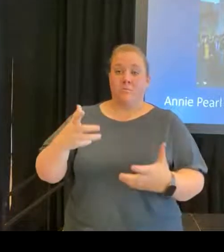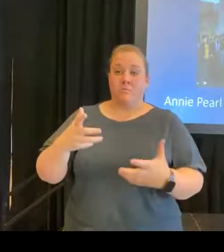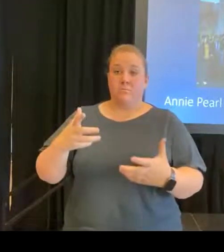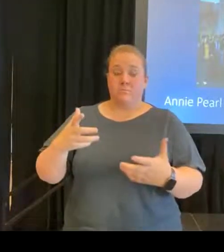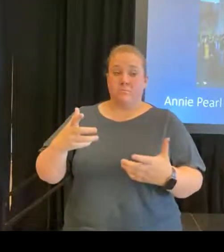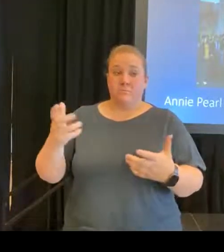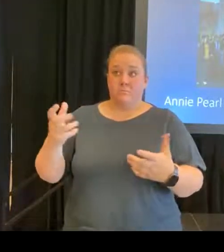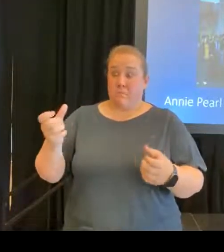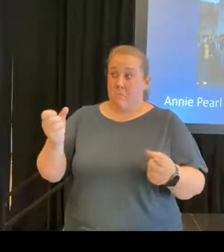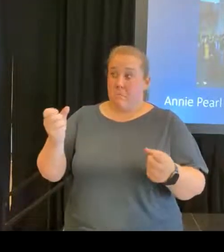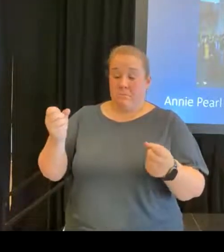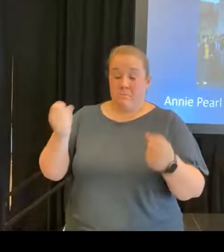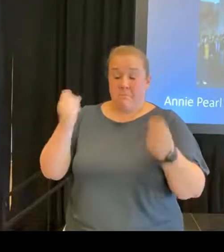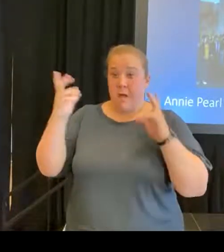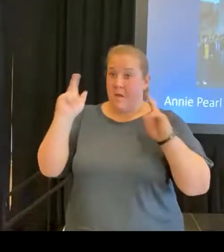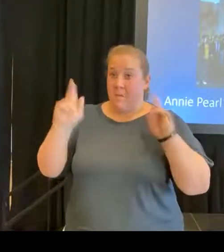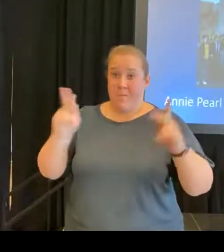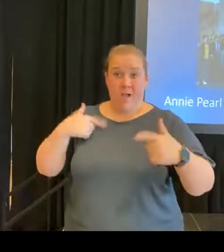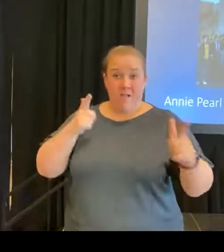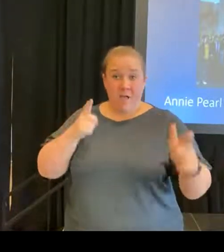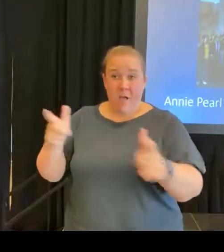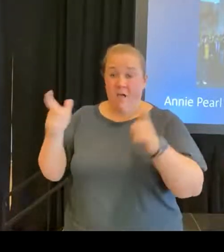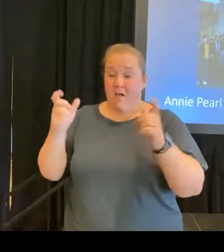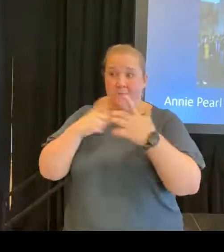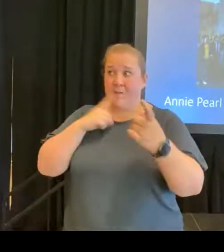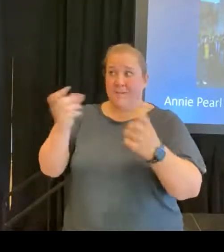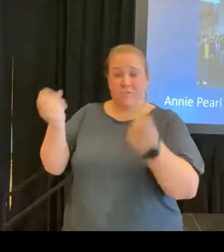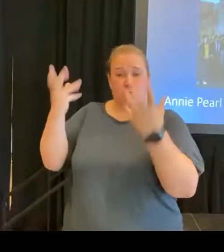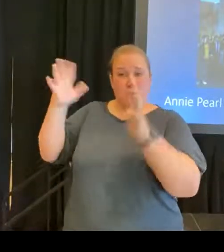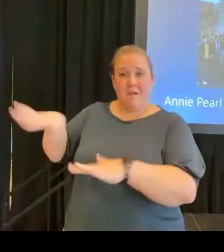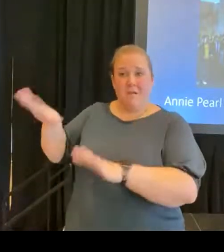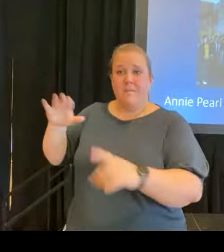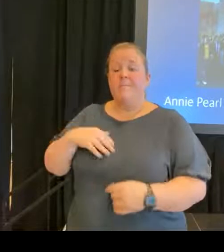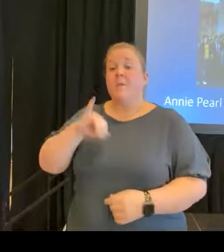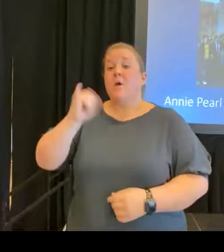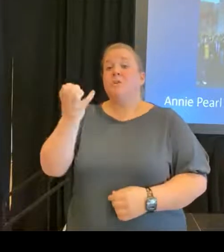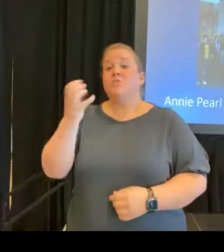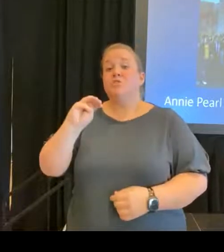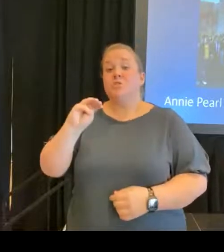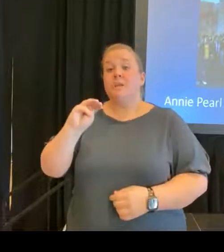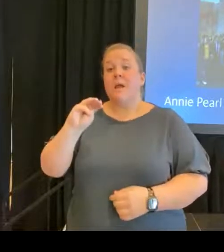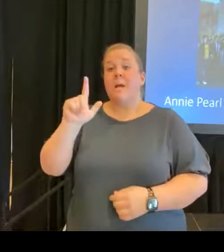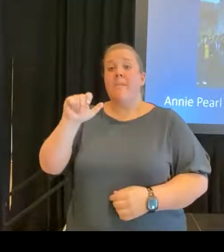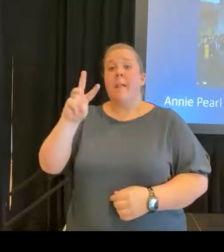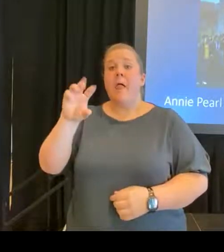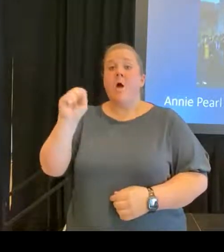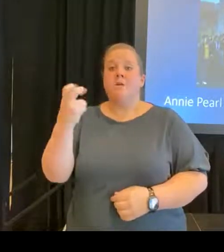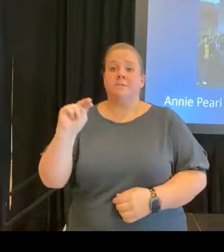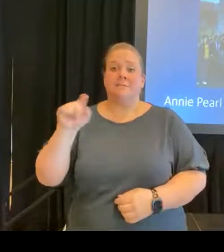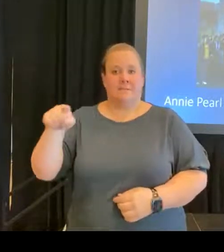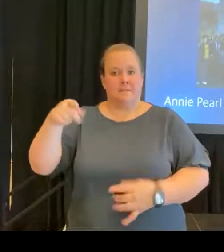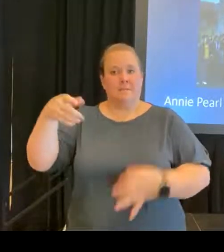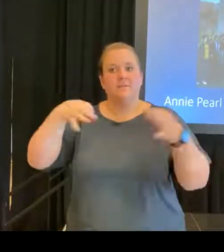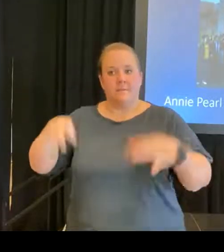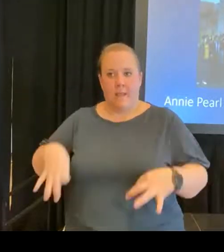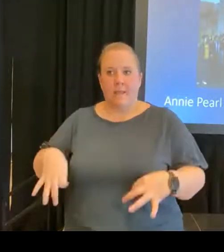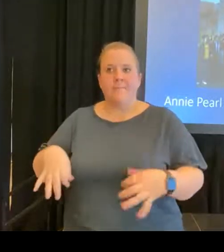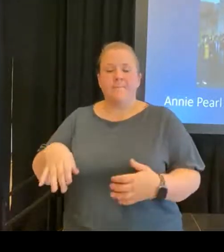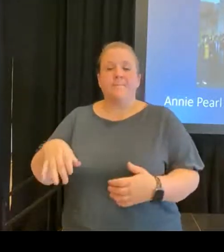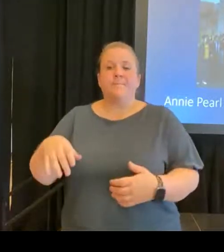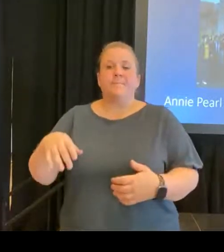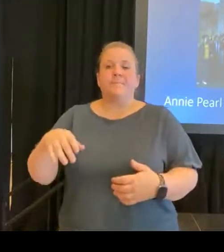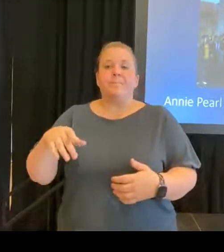outmanned. Y'all know with that. And Jim Lawson explained it better than anybody. As a matter of